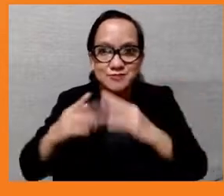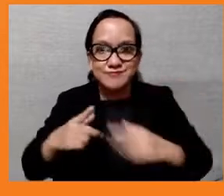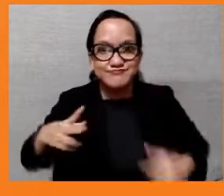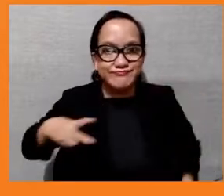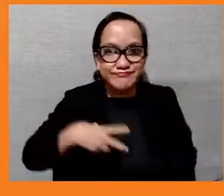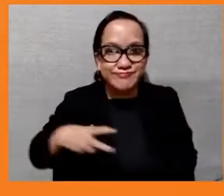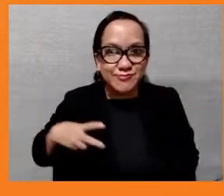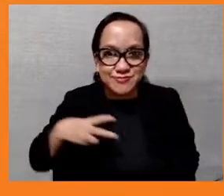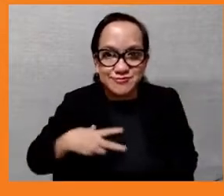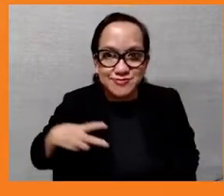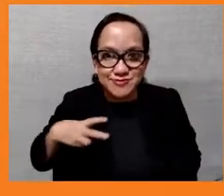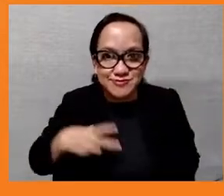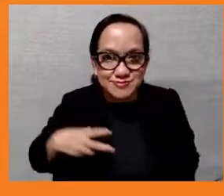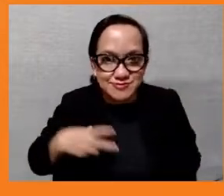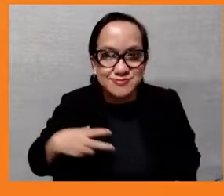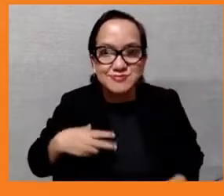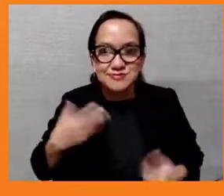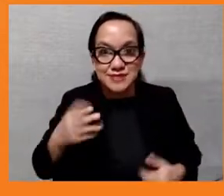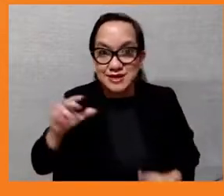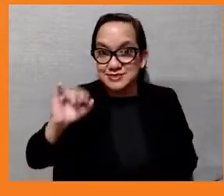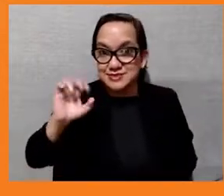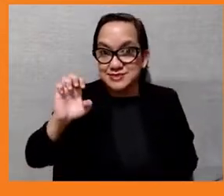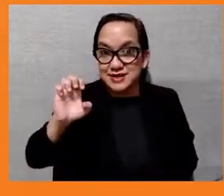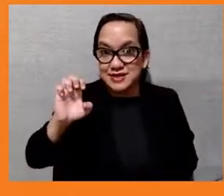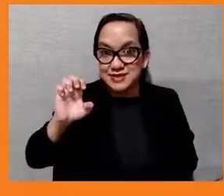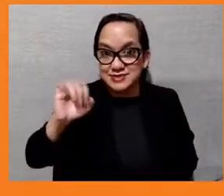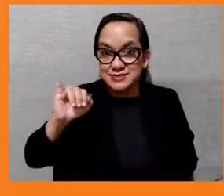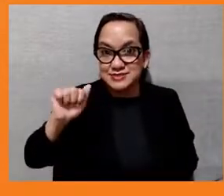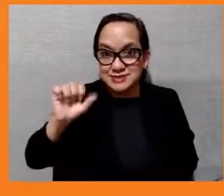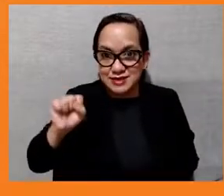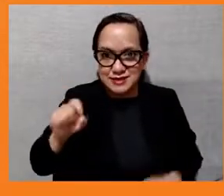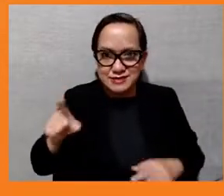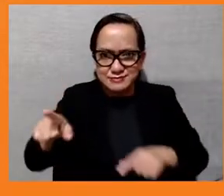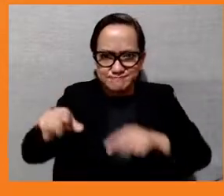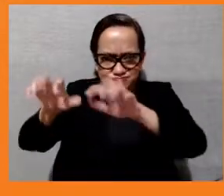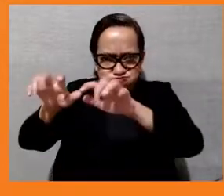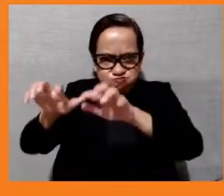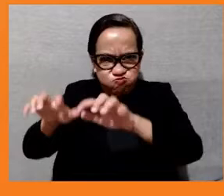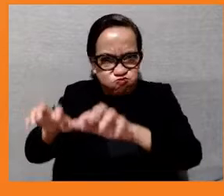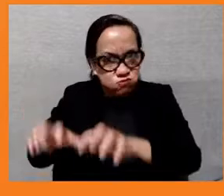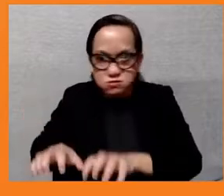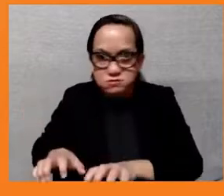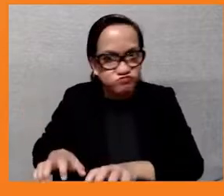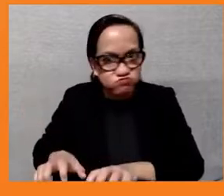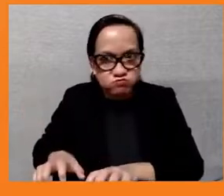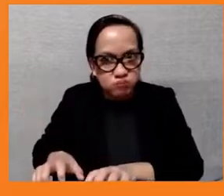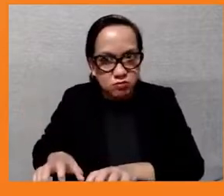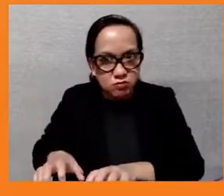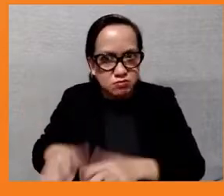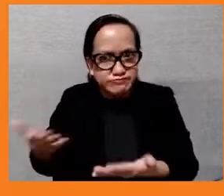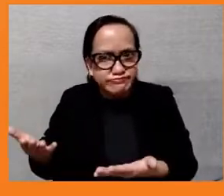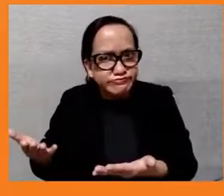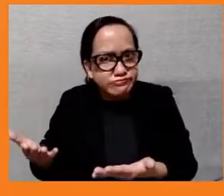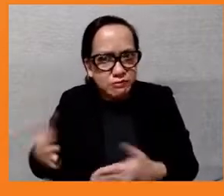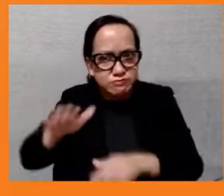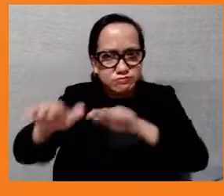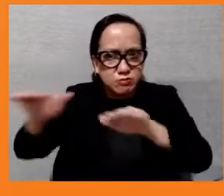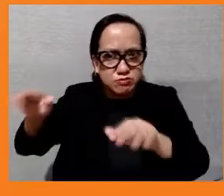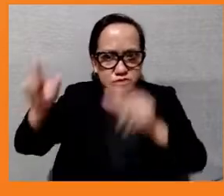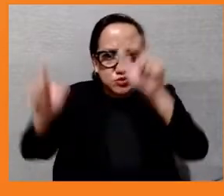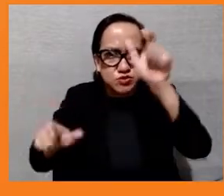I think ADB can be helped by this. In 2011, you have the UN Human Rights Council. They came up